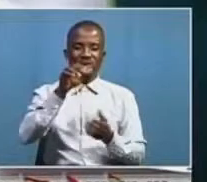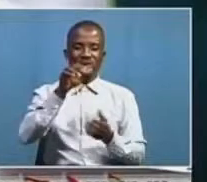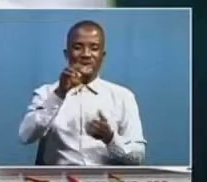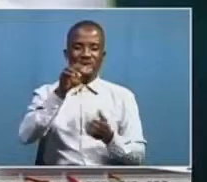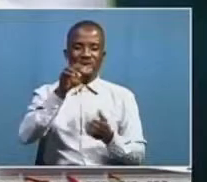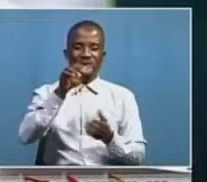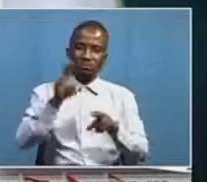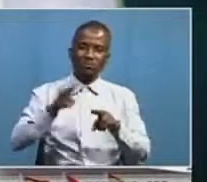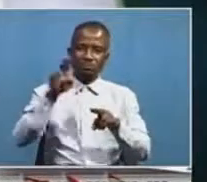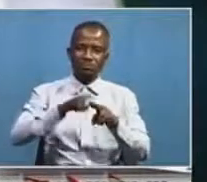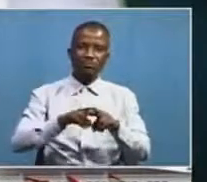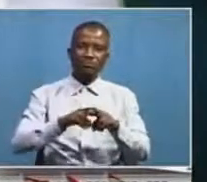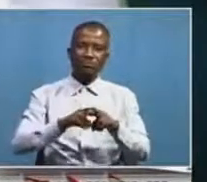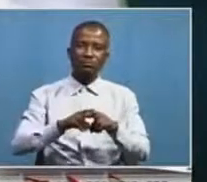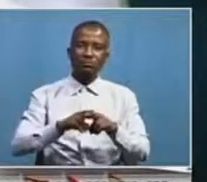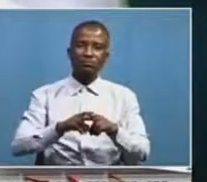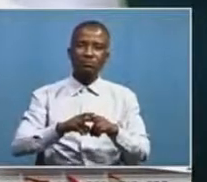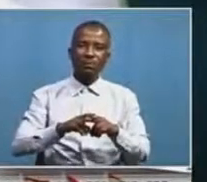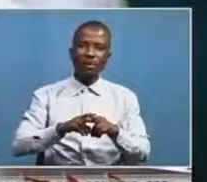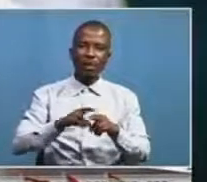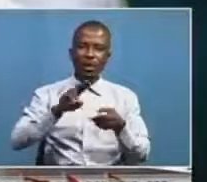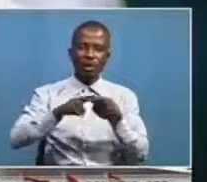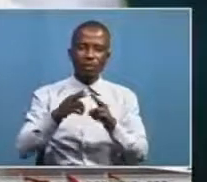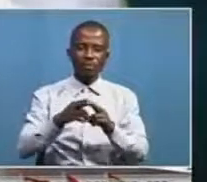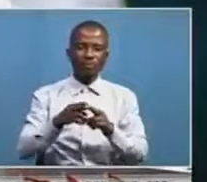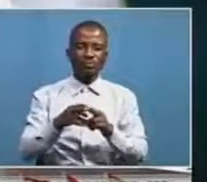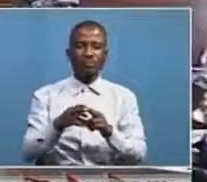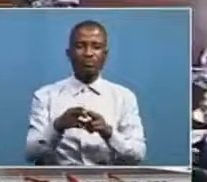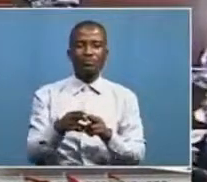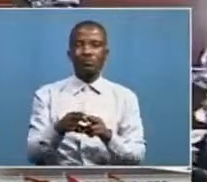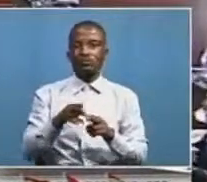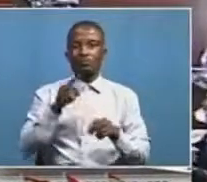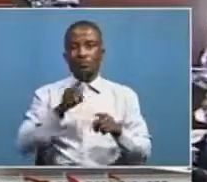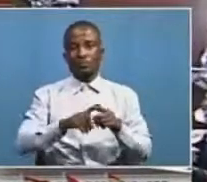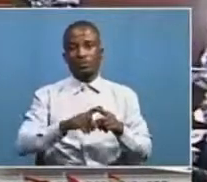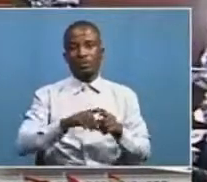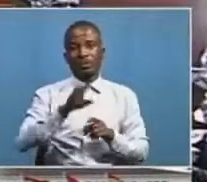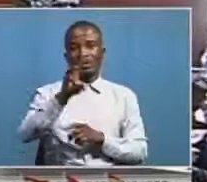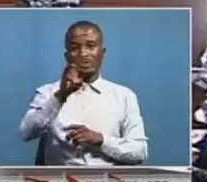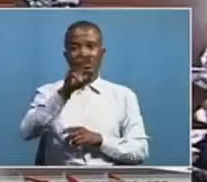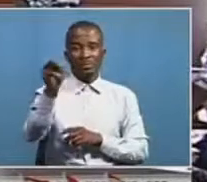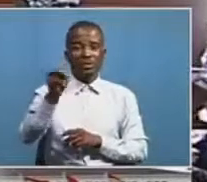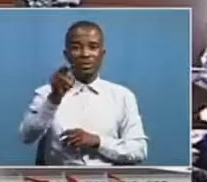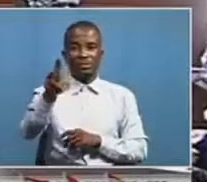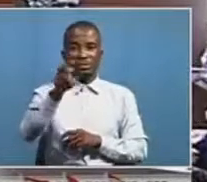increasing his national total valid votes to